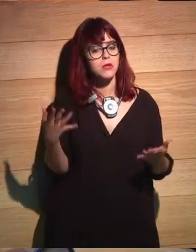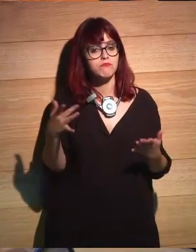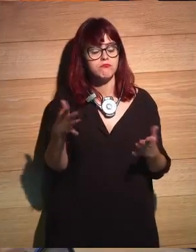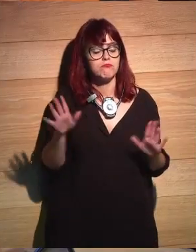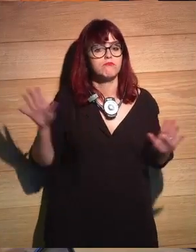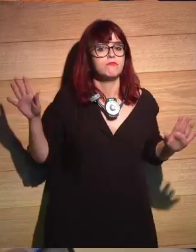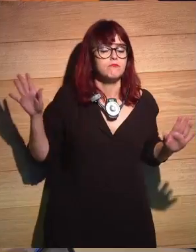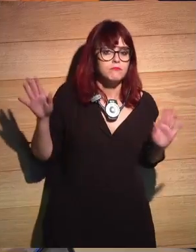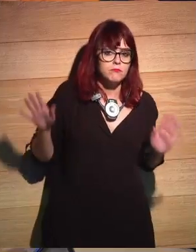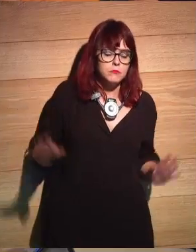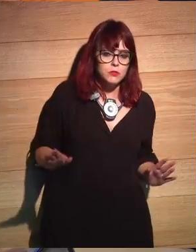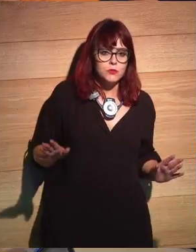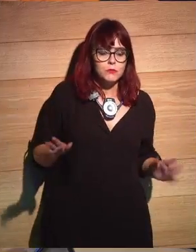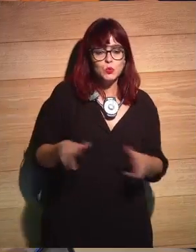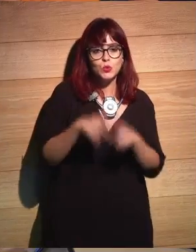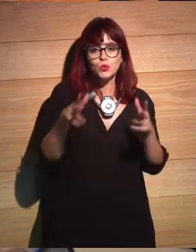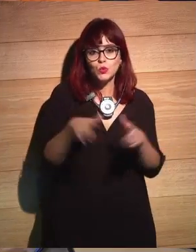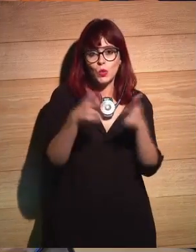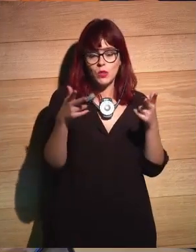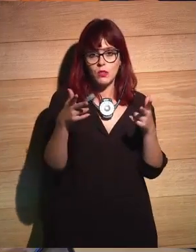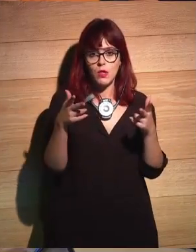But you can also,